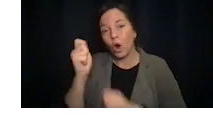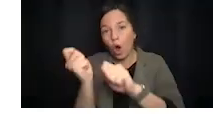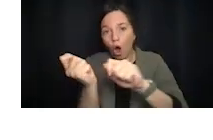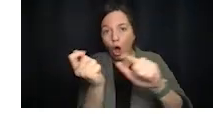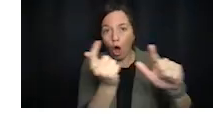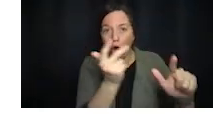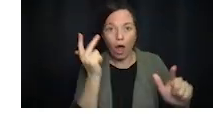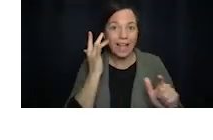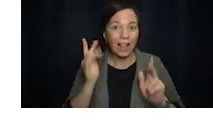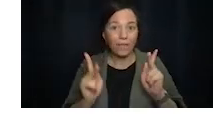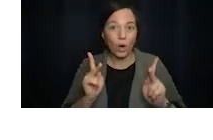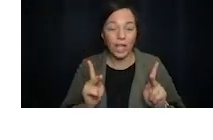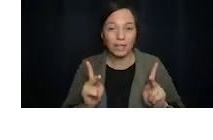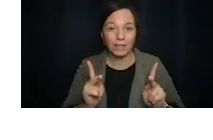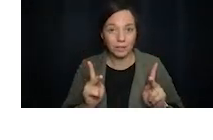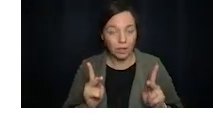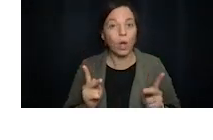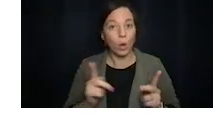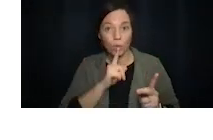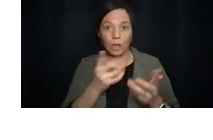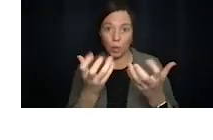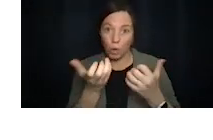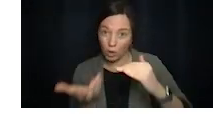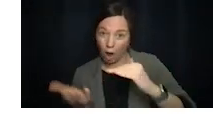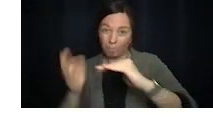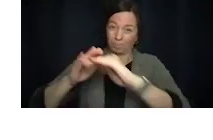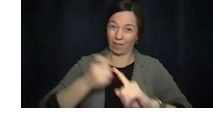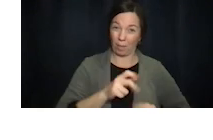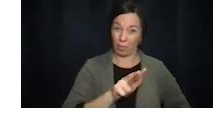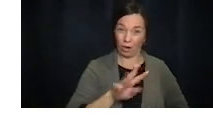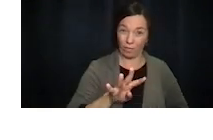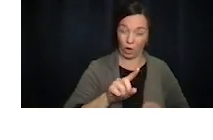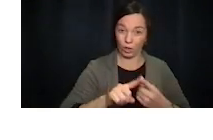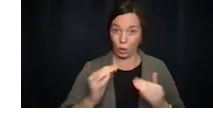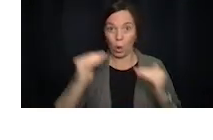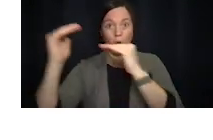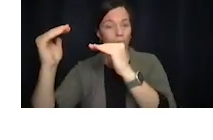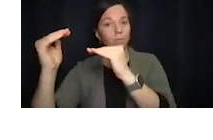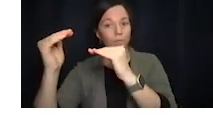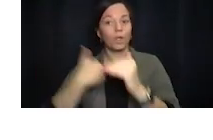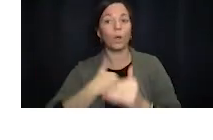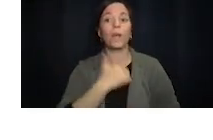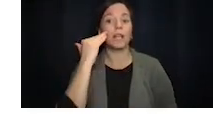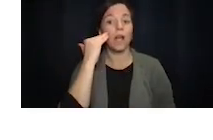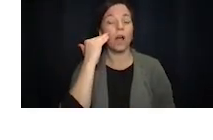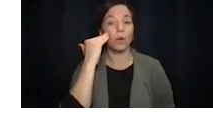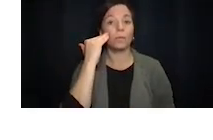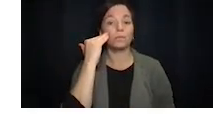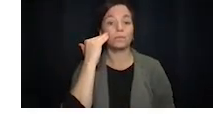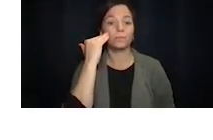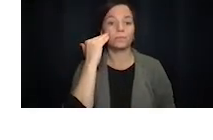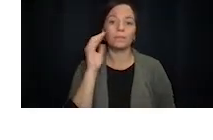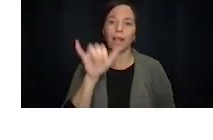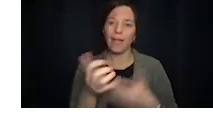now need to make progress from that 34. Excuse me. We know that unfortunately, and this matches the